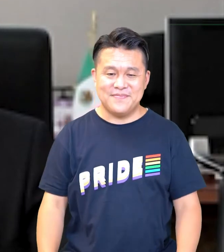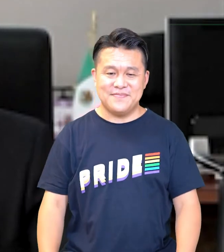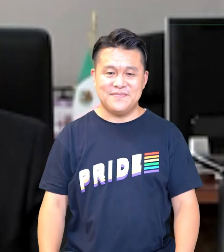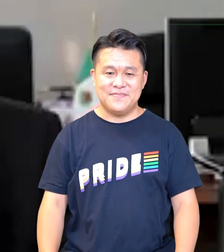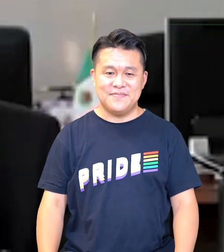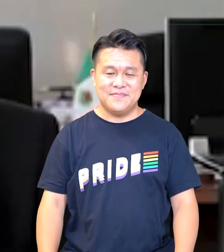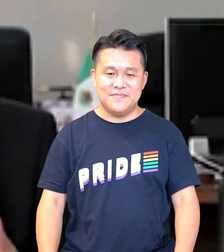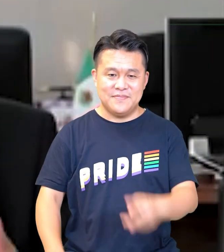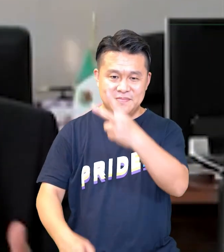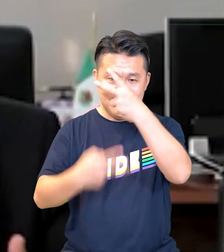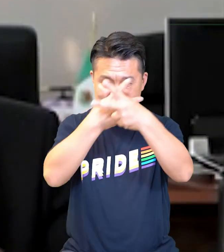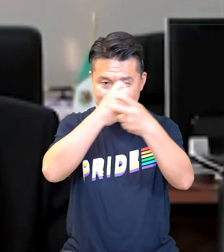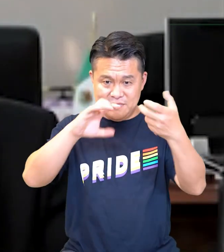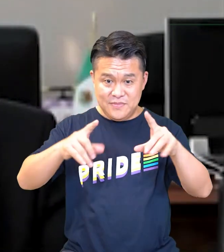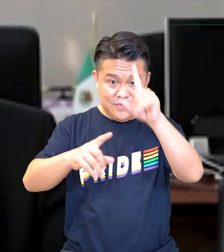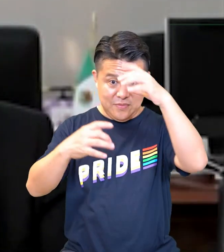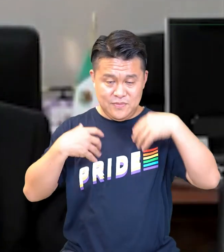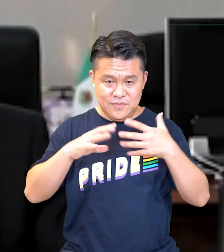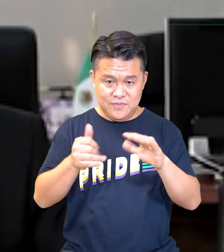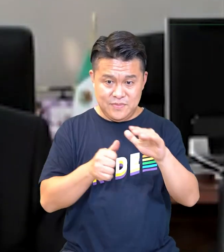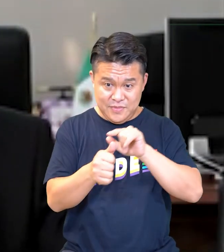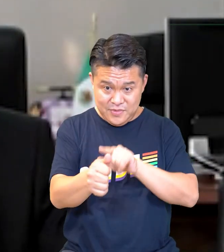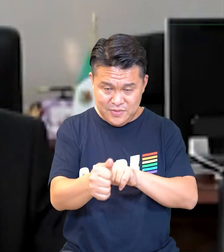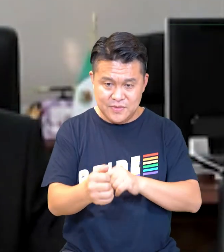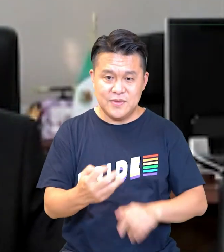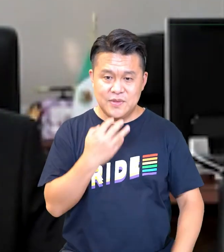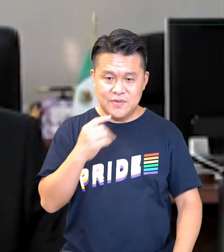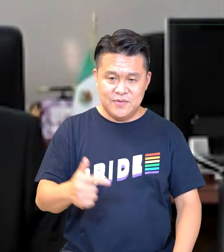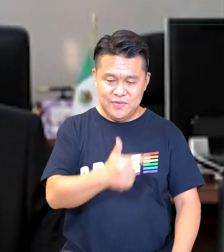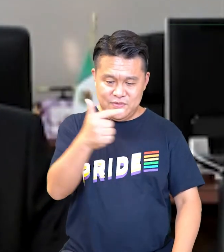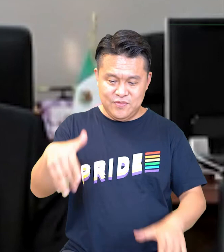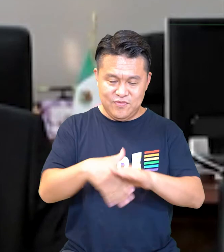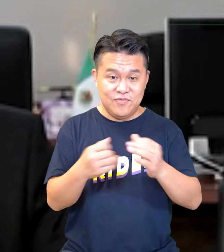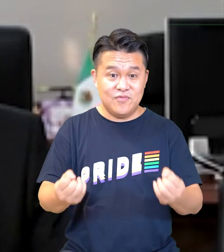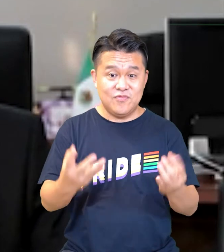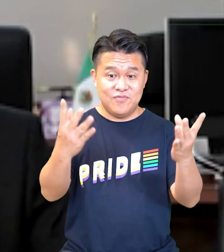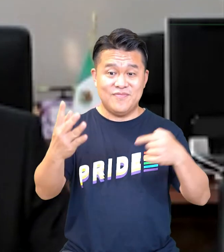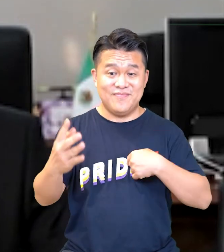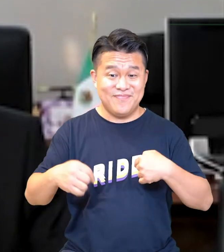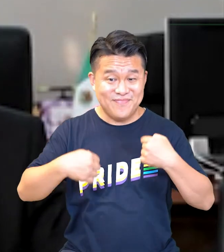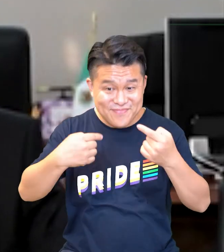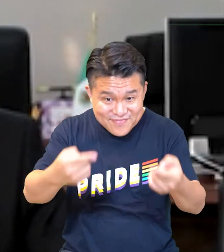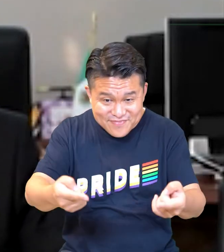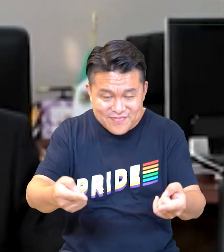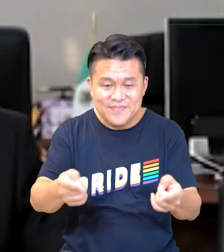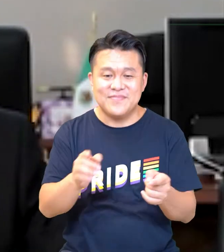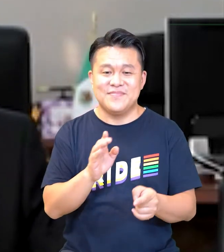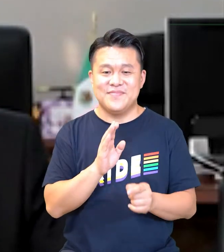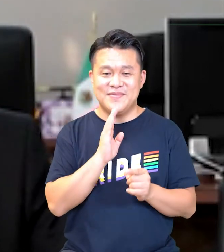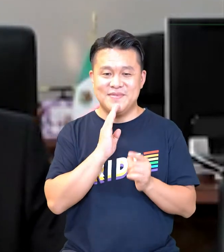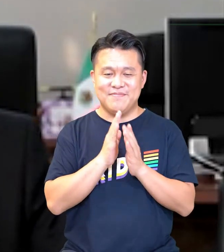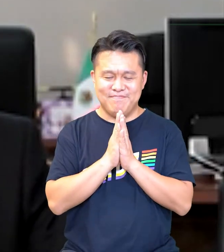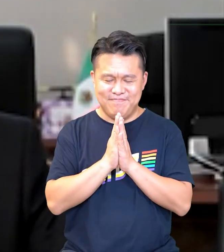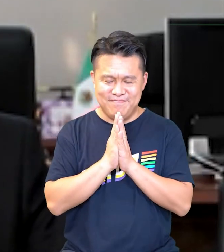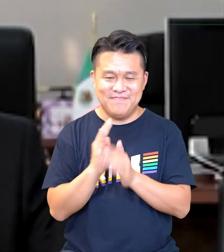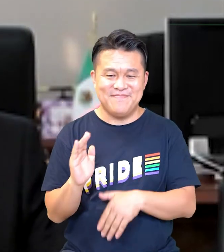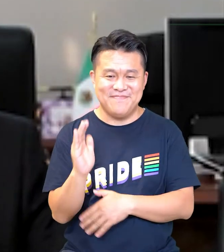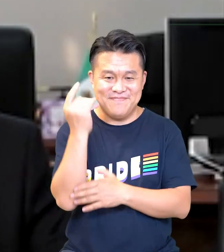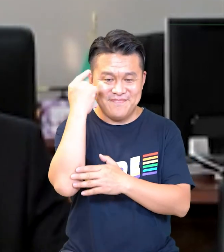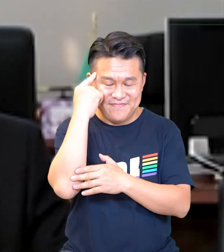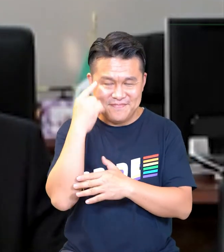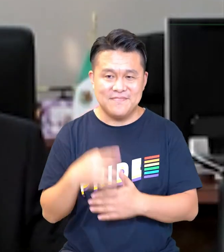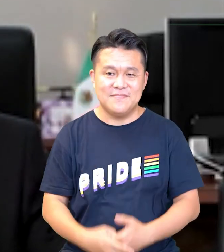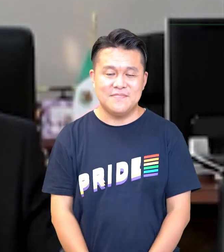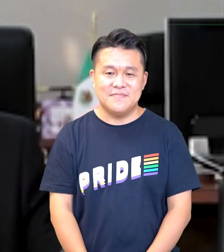Well, it is a great honor for me to be part of the Seoul Queer Cultural Festival. On